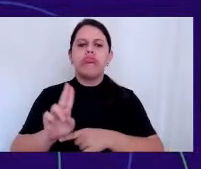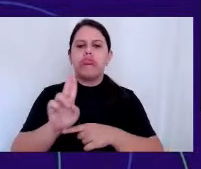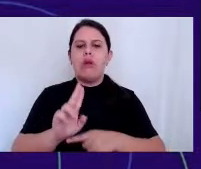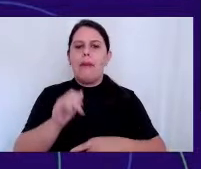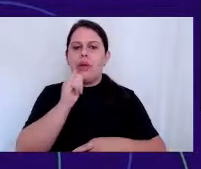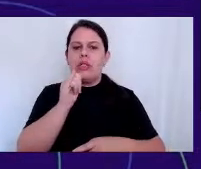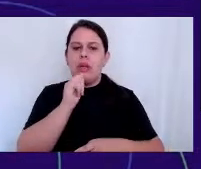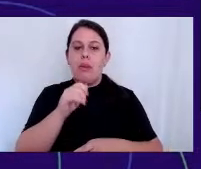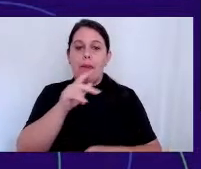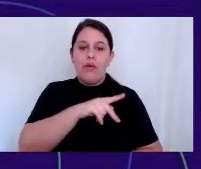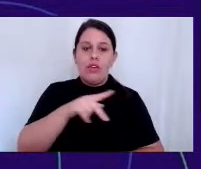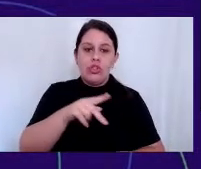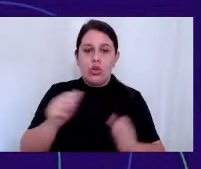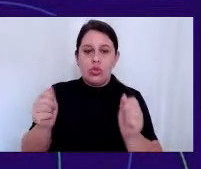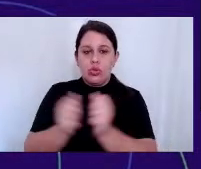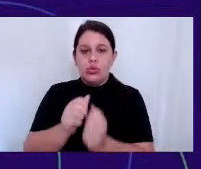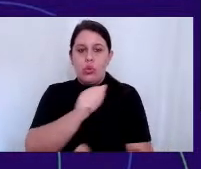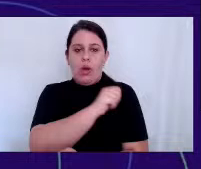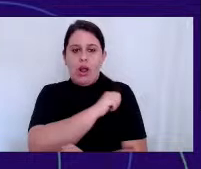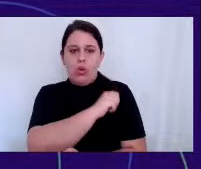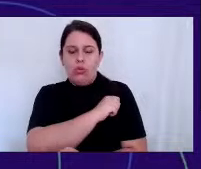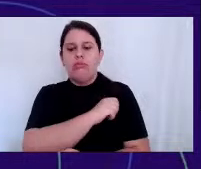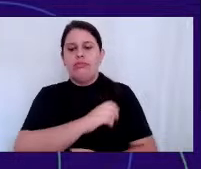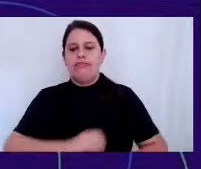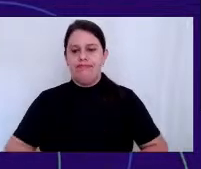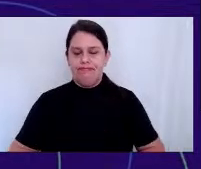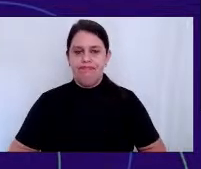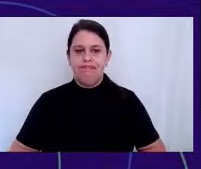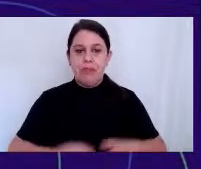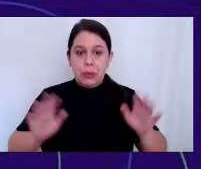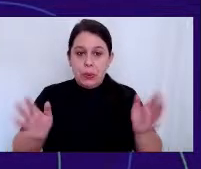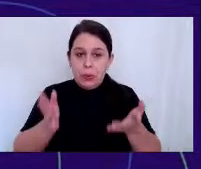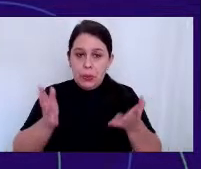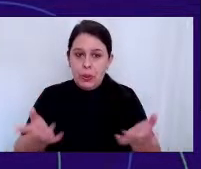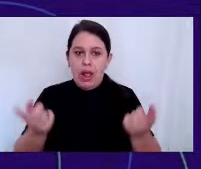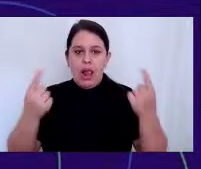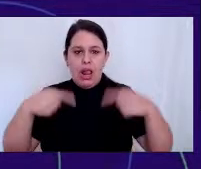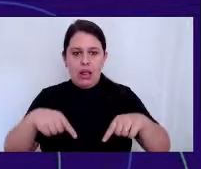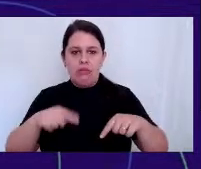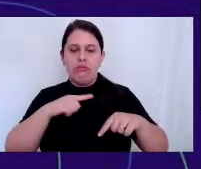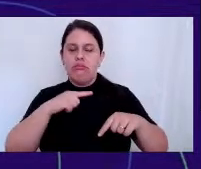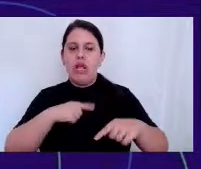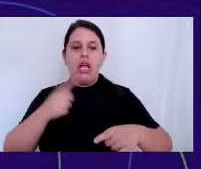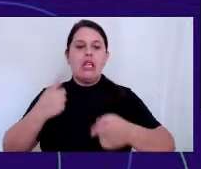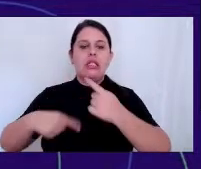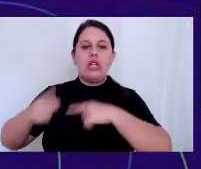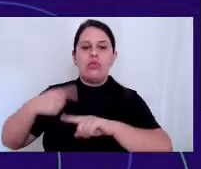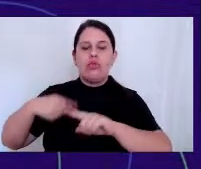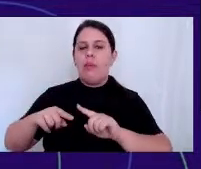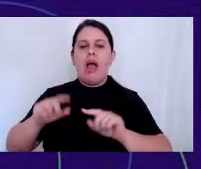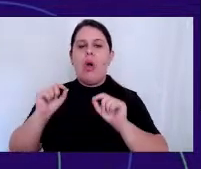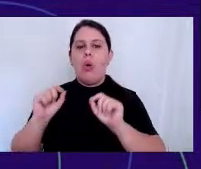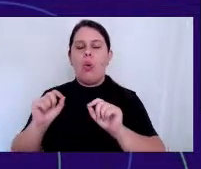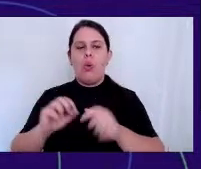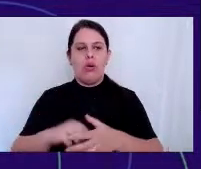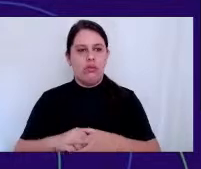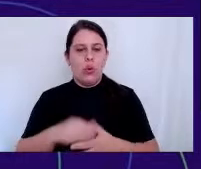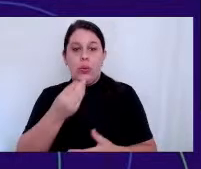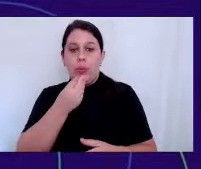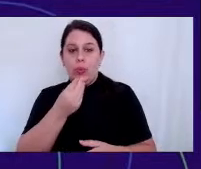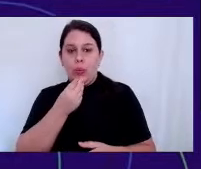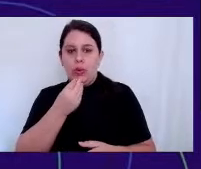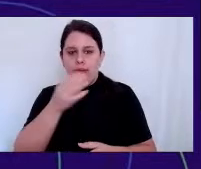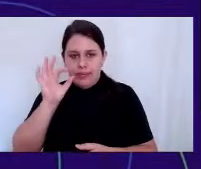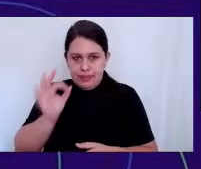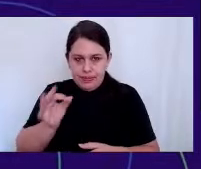those challenges, essentially taking them forward so we can convert them to opportunities, right? I've made a list of challenges